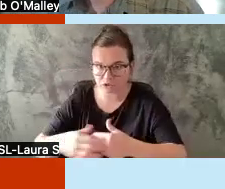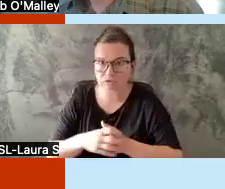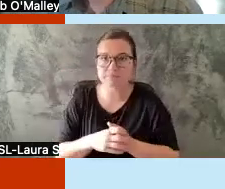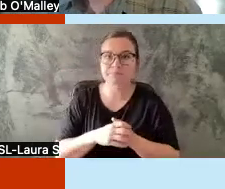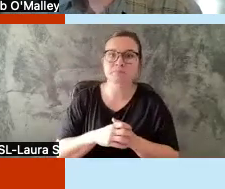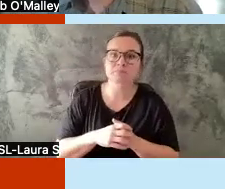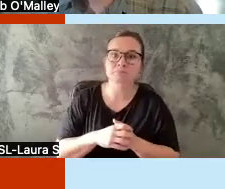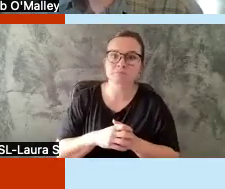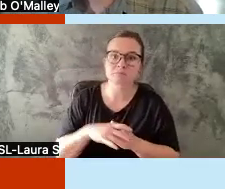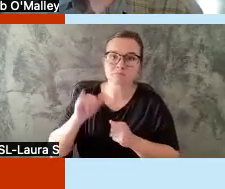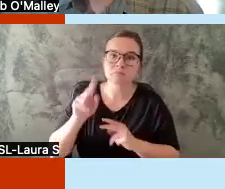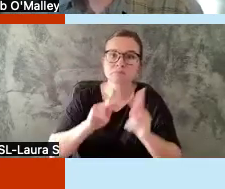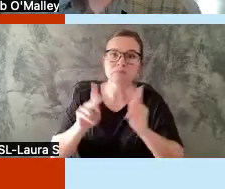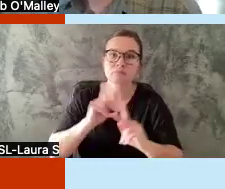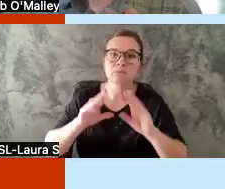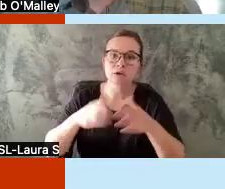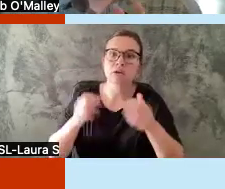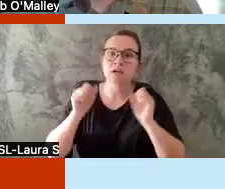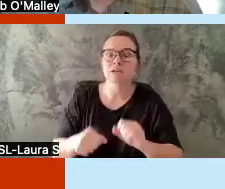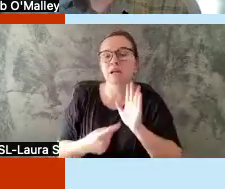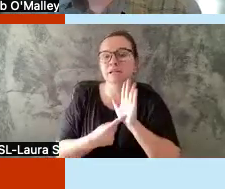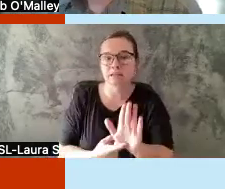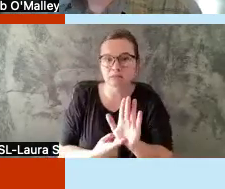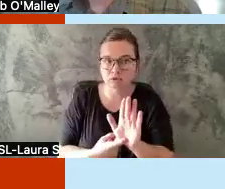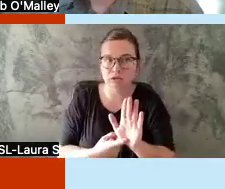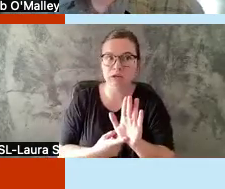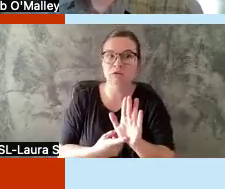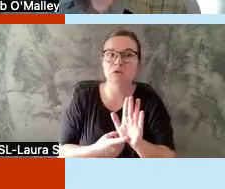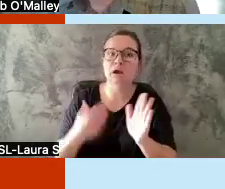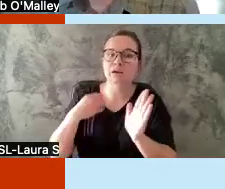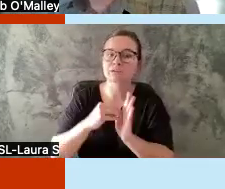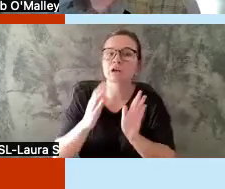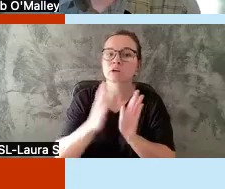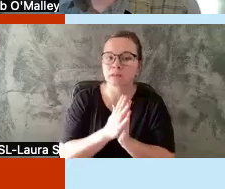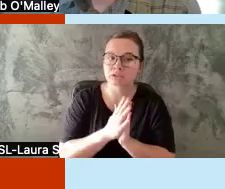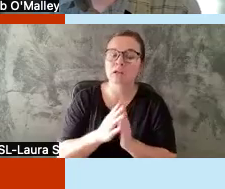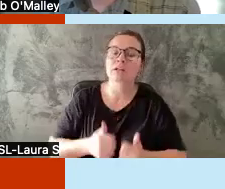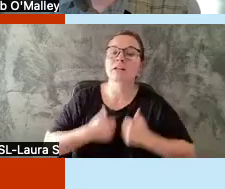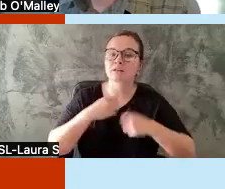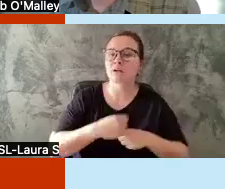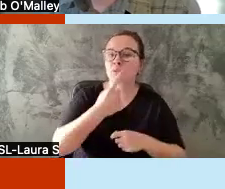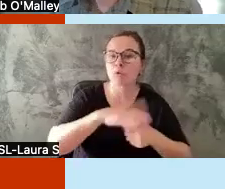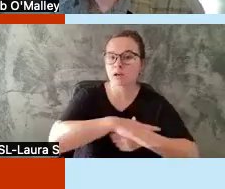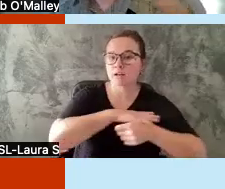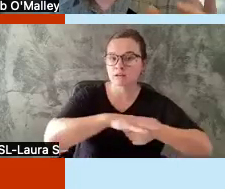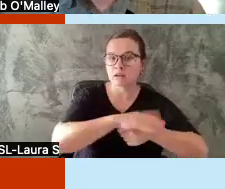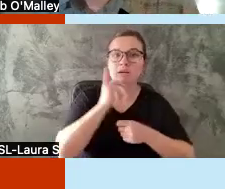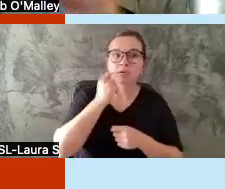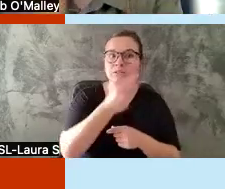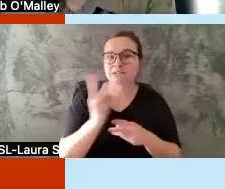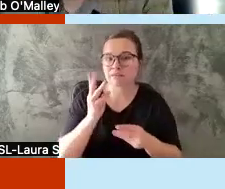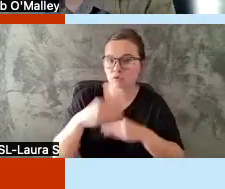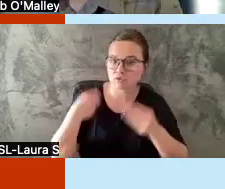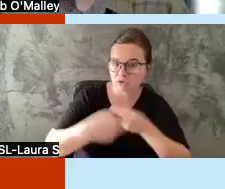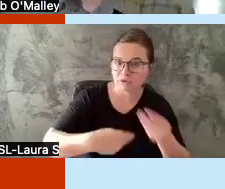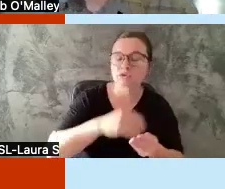are populations that can demonstrate, or there's documentation that they lived in one region of the world for several generations, and